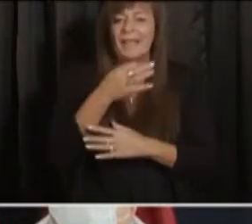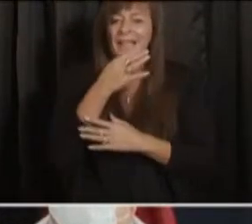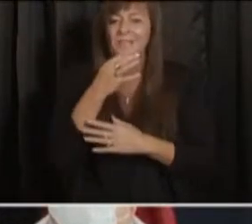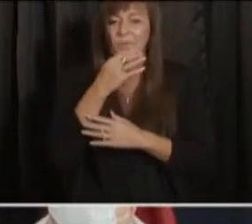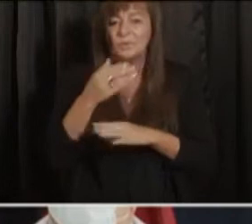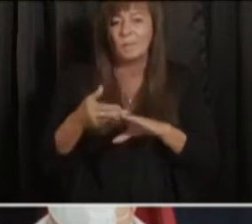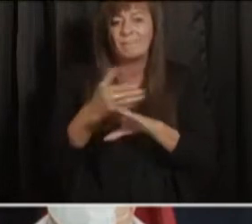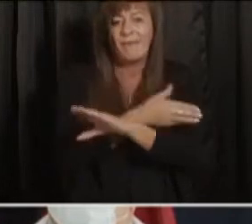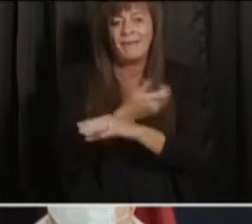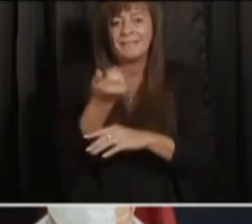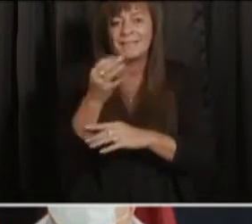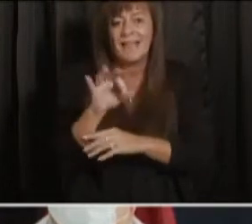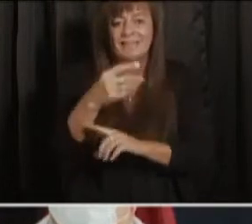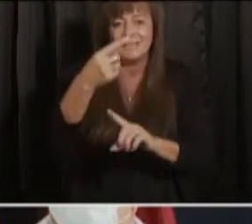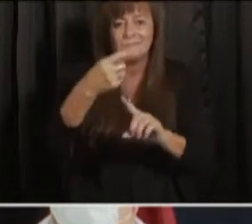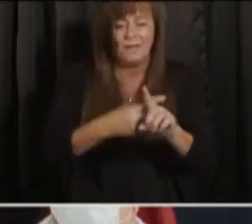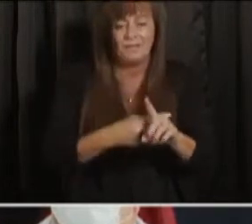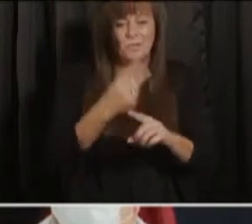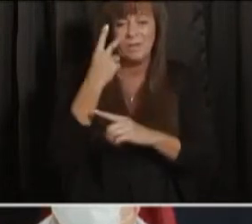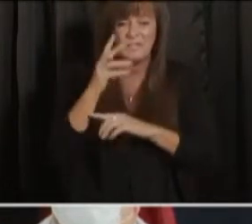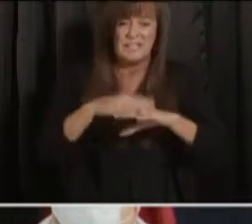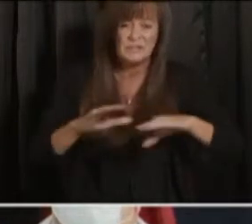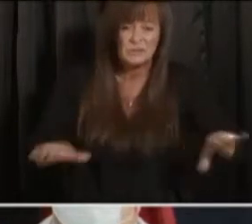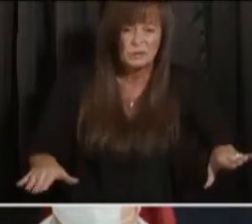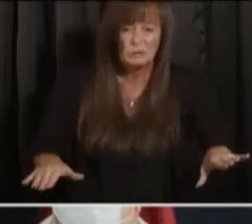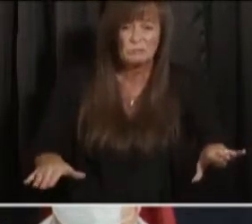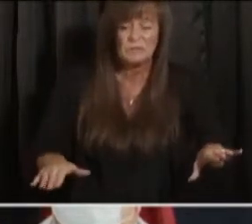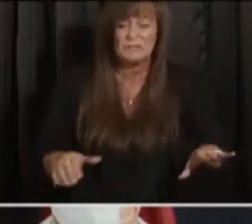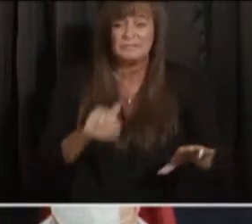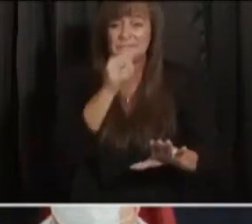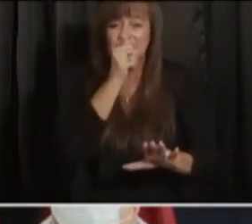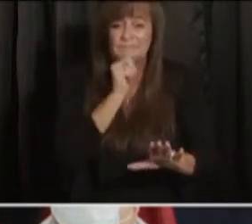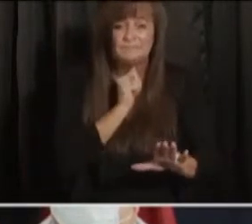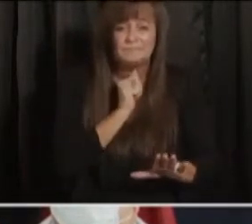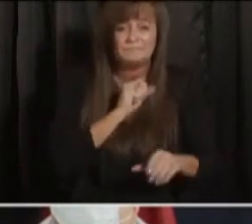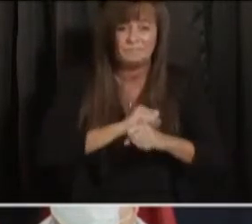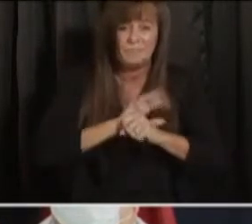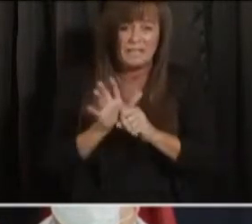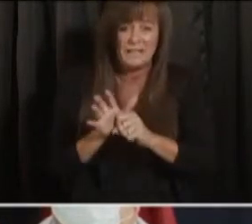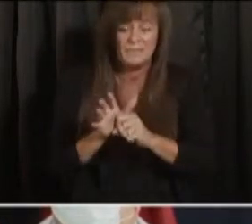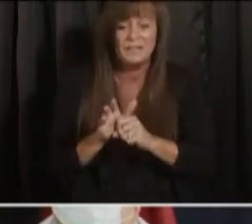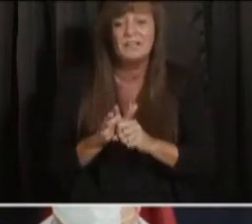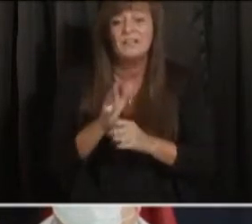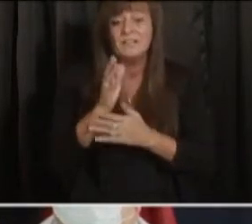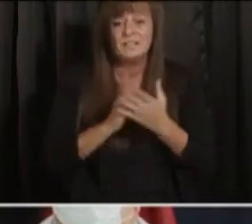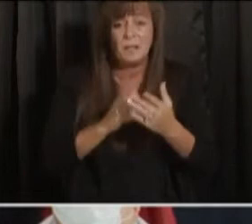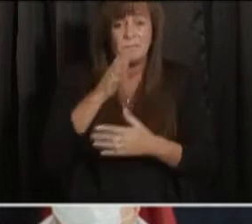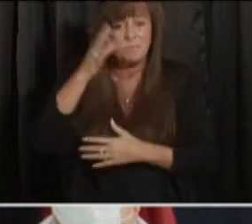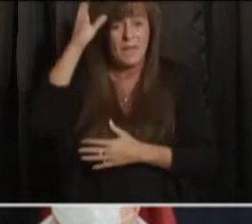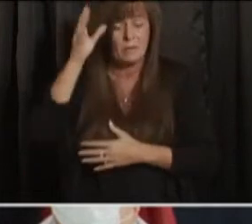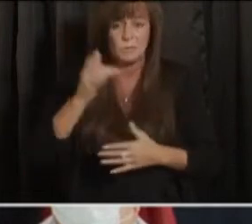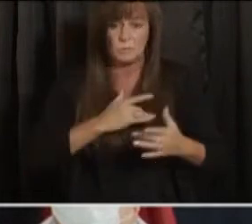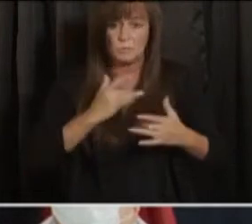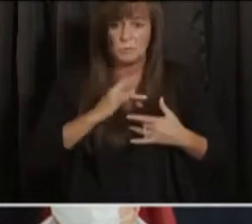19 months, we've seen children bear the brunt of the pandemic in so many ways. There are parents in our state, of course, concerned about kids wearing masks